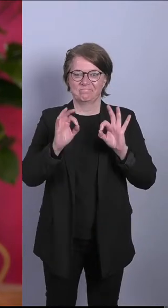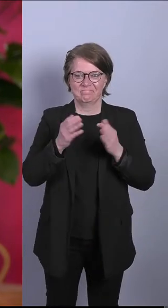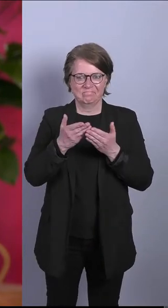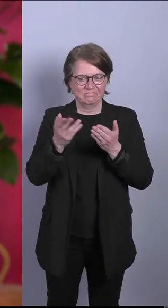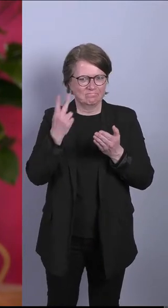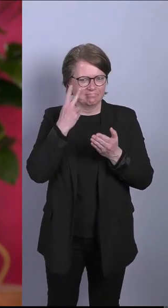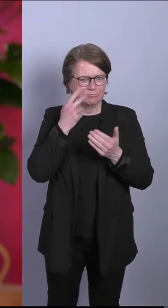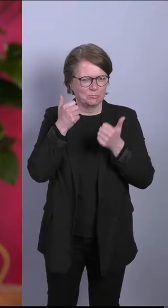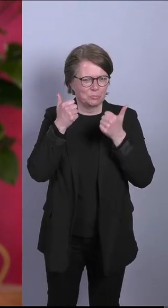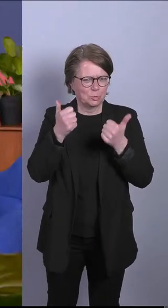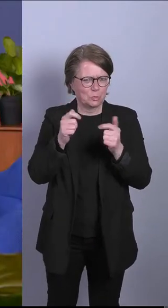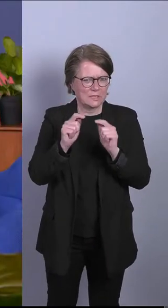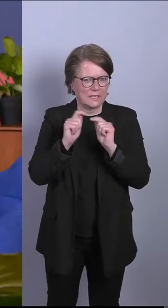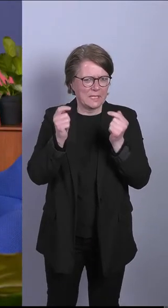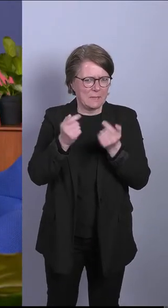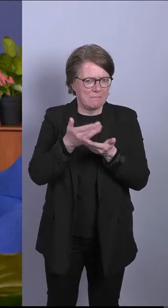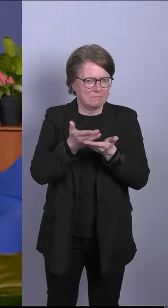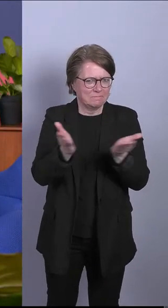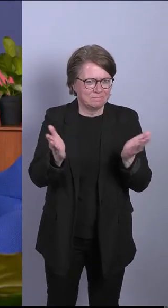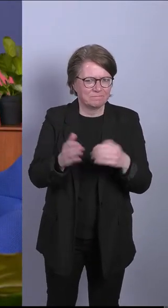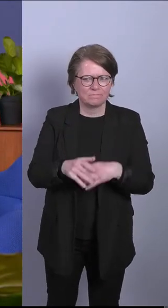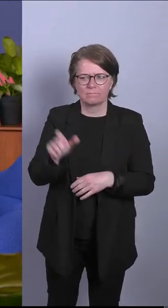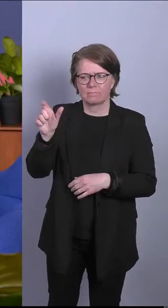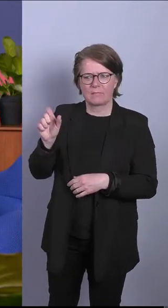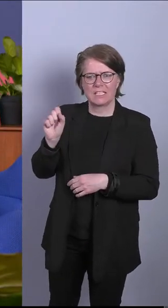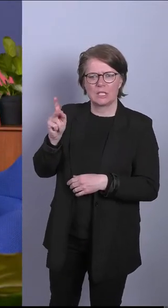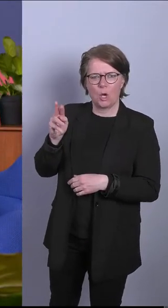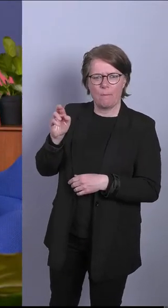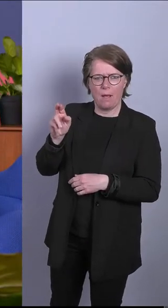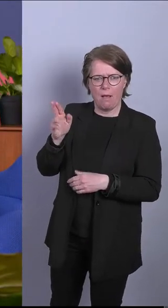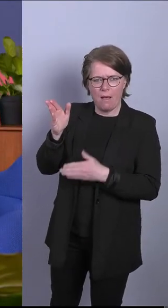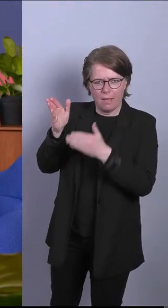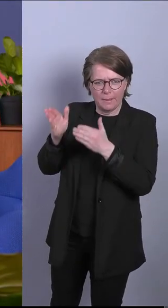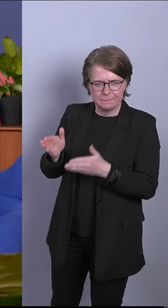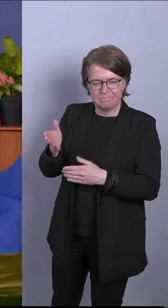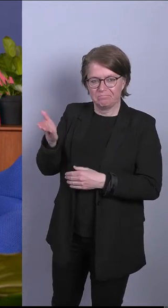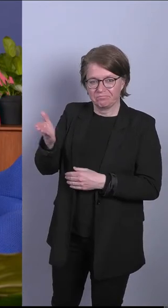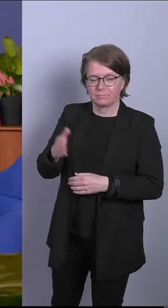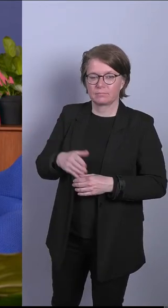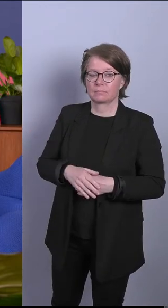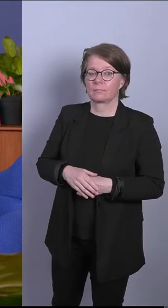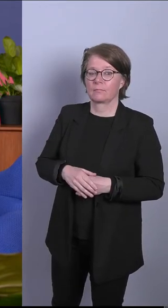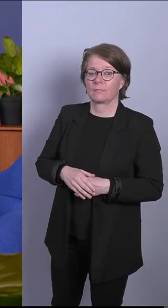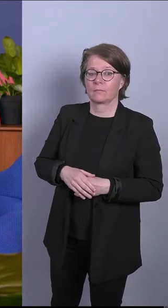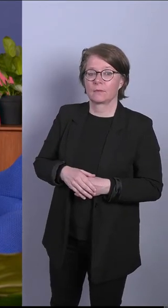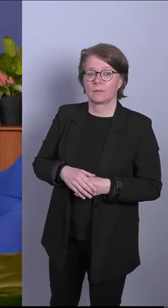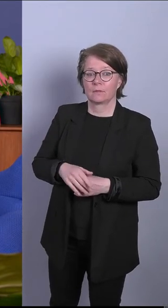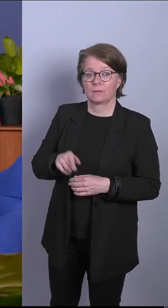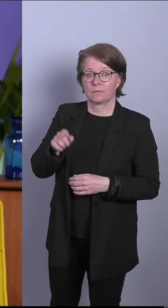Such a great team. Now, thinking of all the volunteers watching this live stream, how does this make you feel?